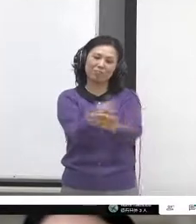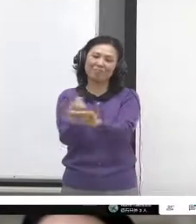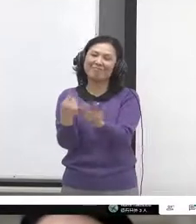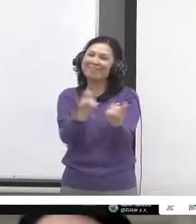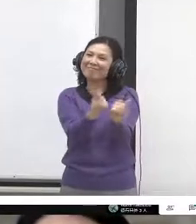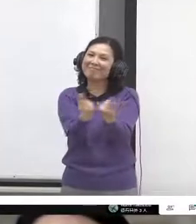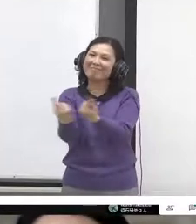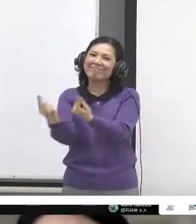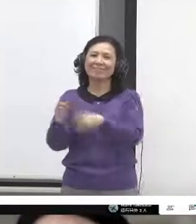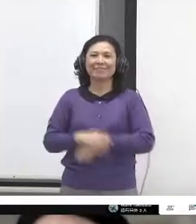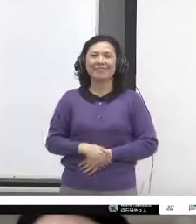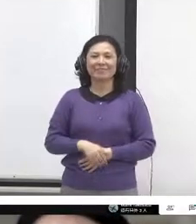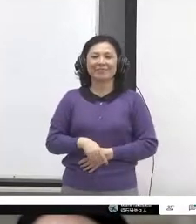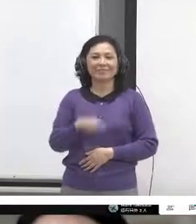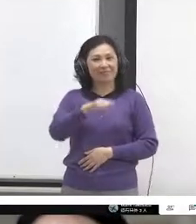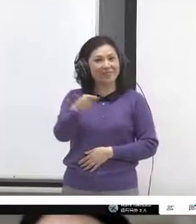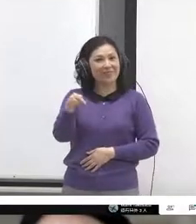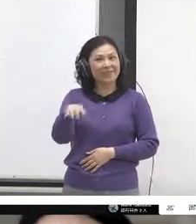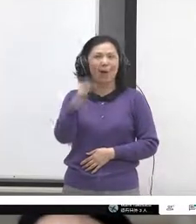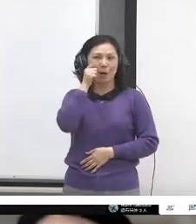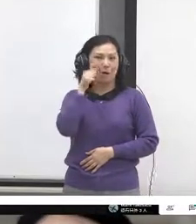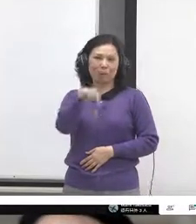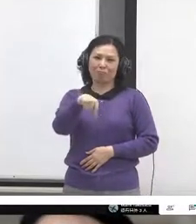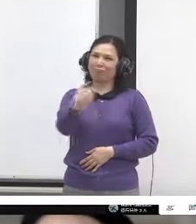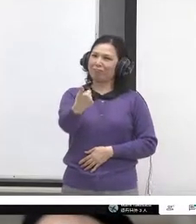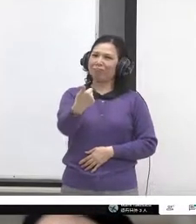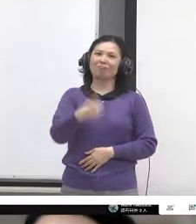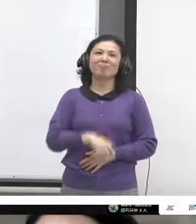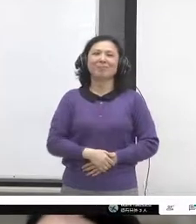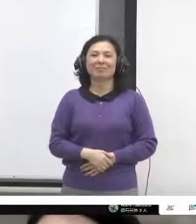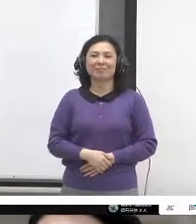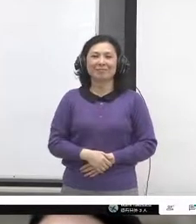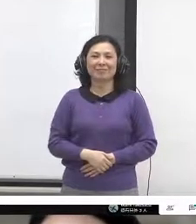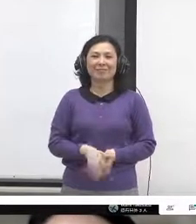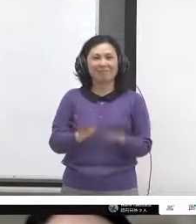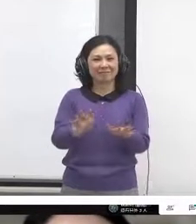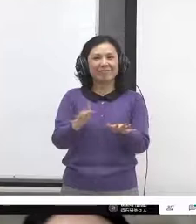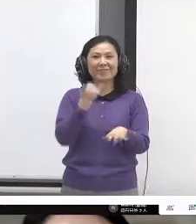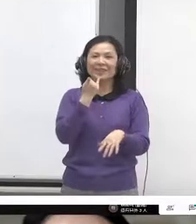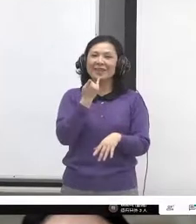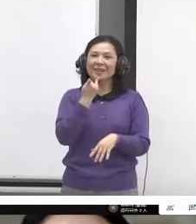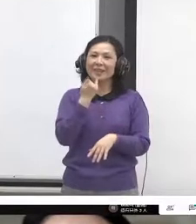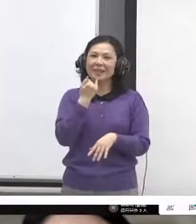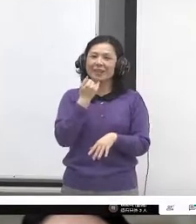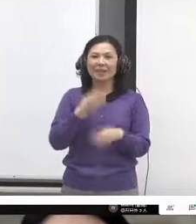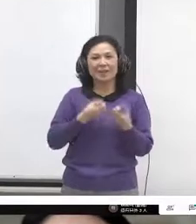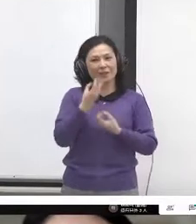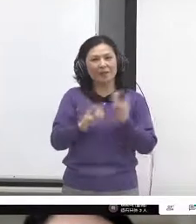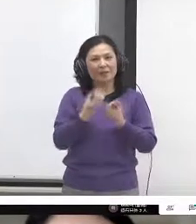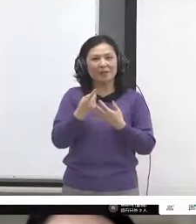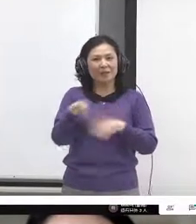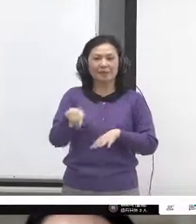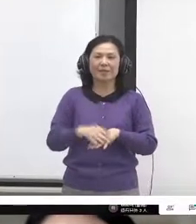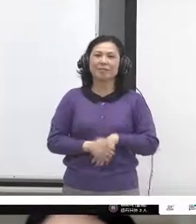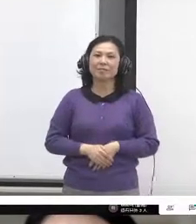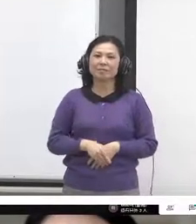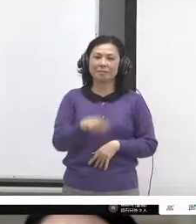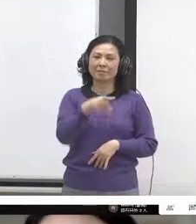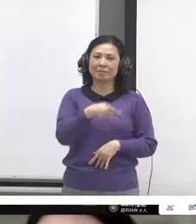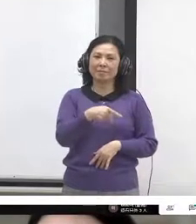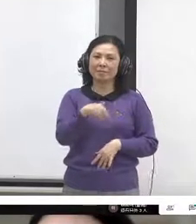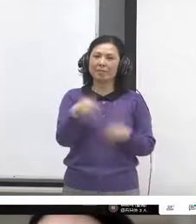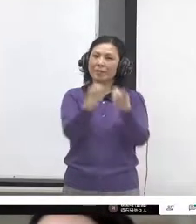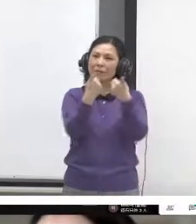really good. So we can share the Batikub democracy soul case, and we started the data public